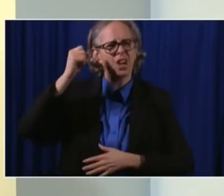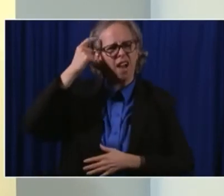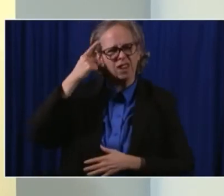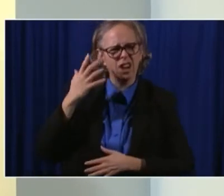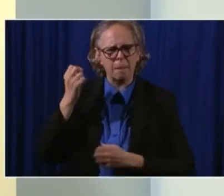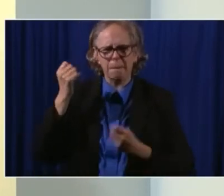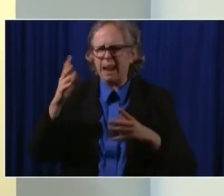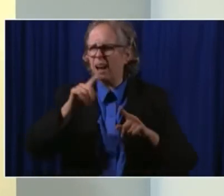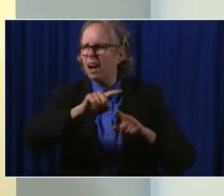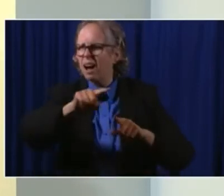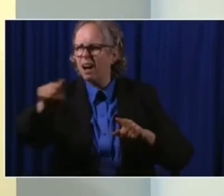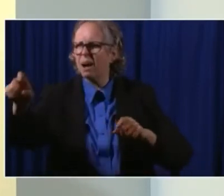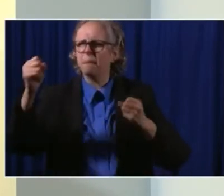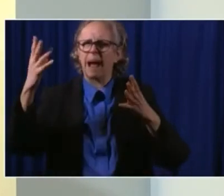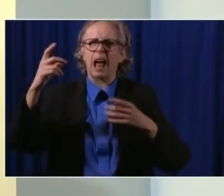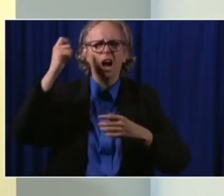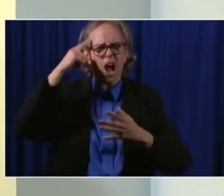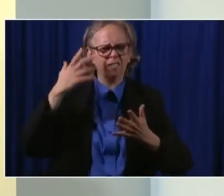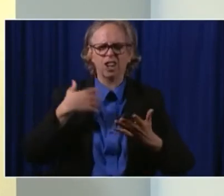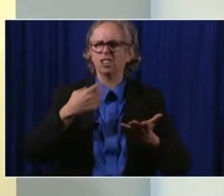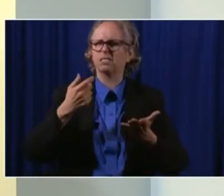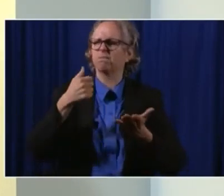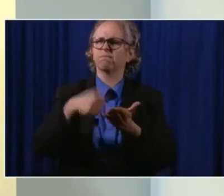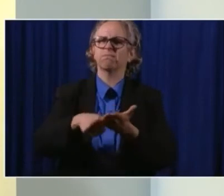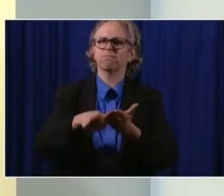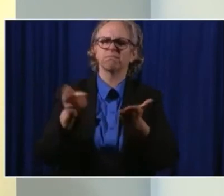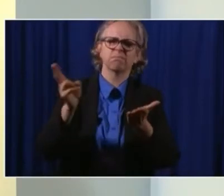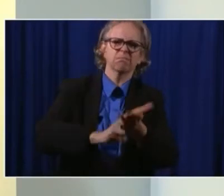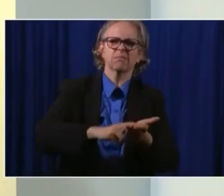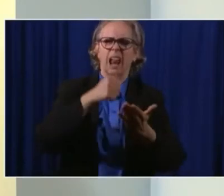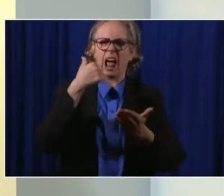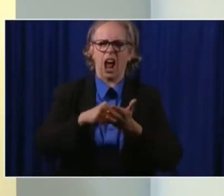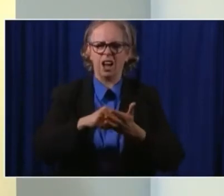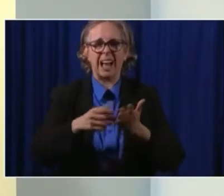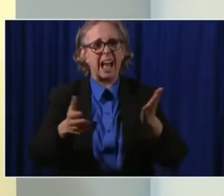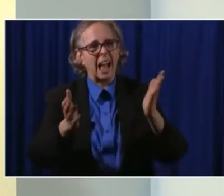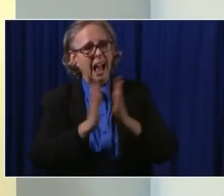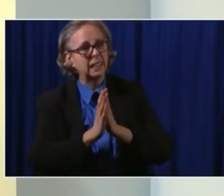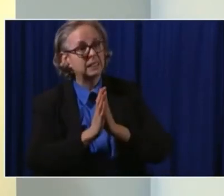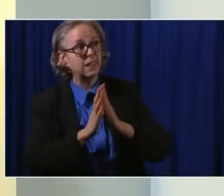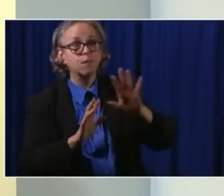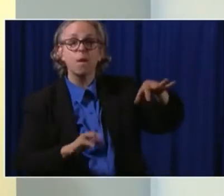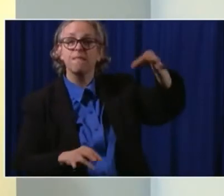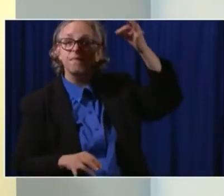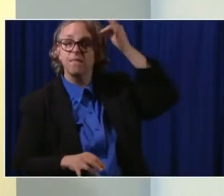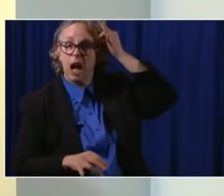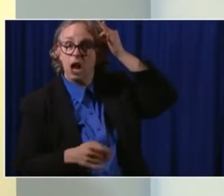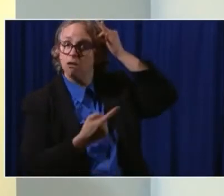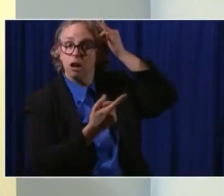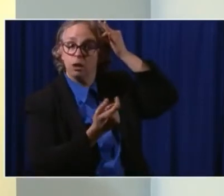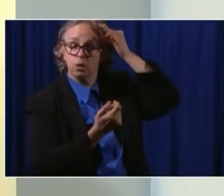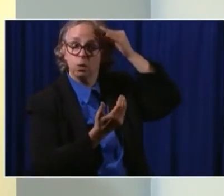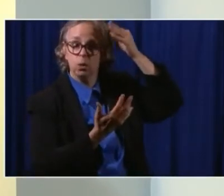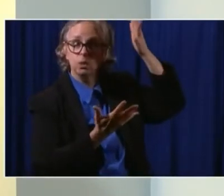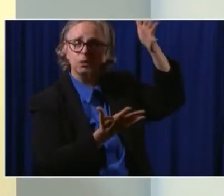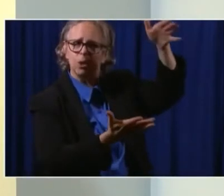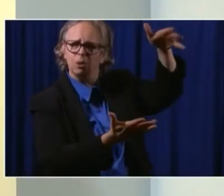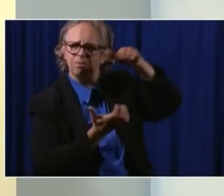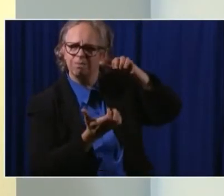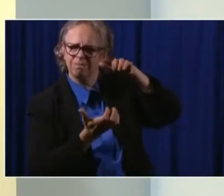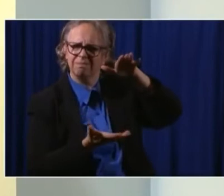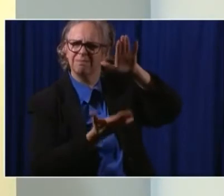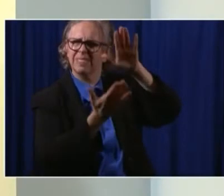next federal legislation to address both the financial needs and the additional circumstances that